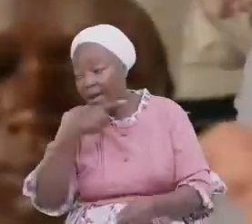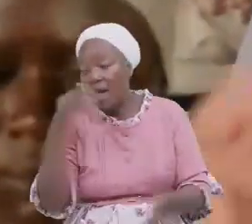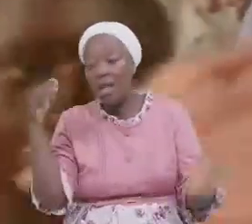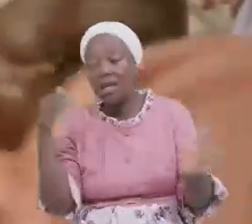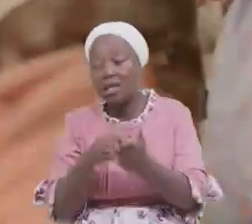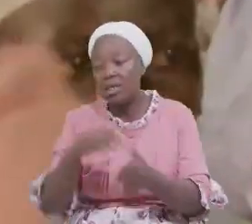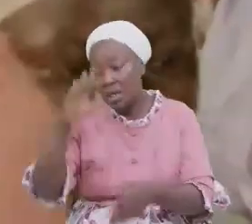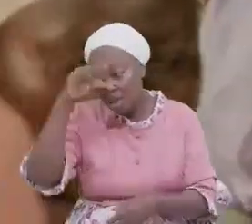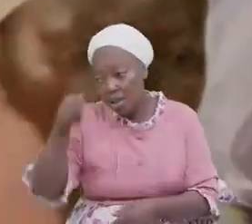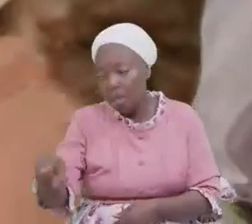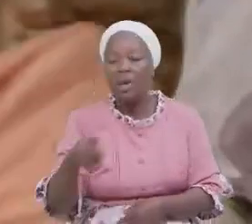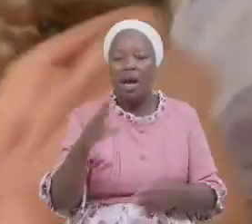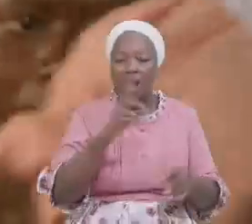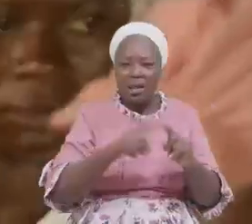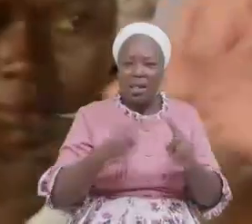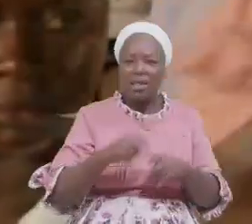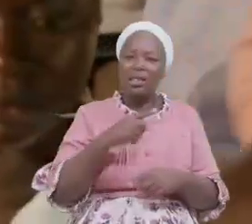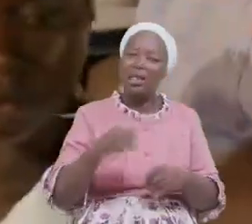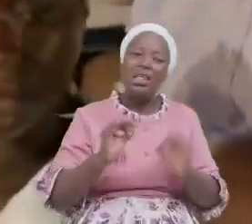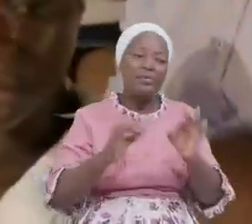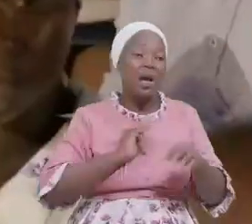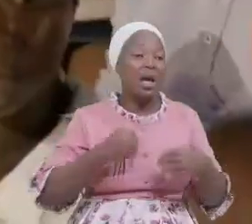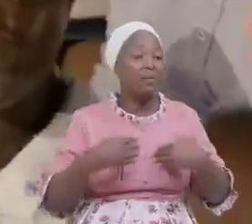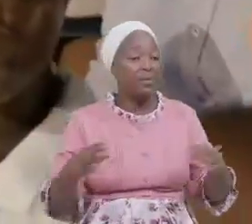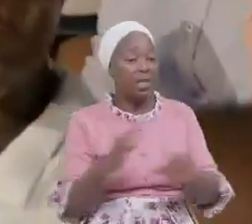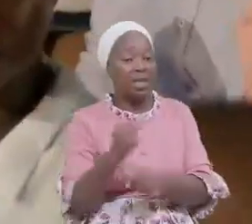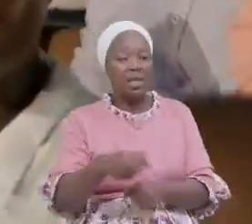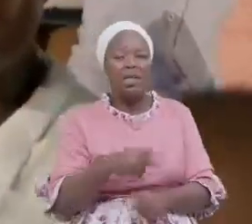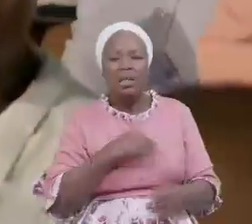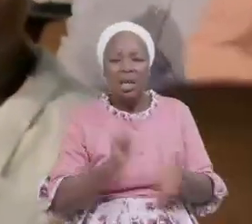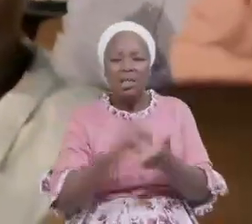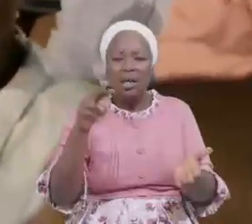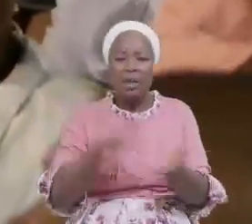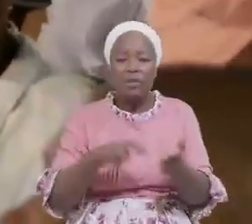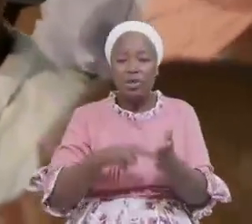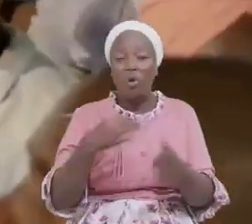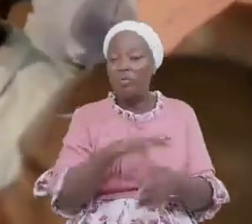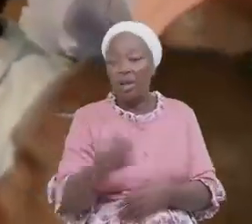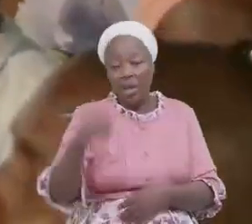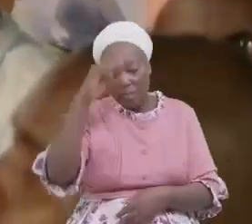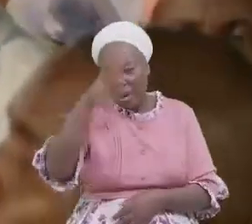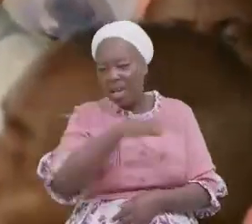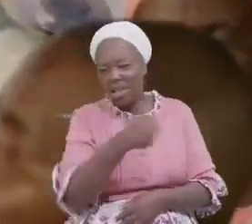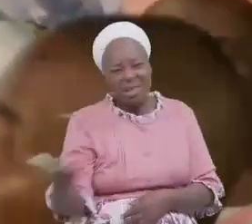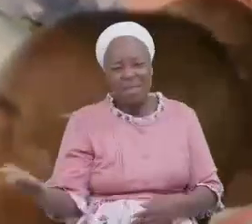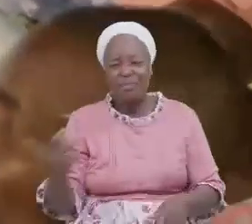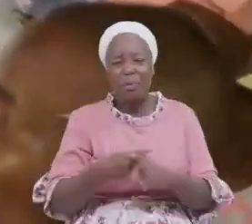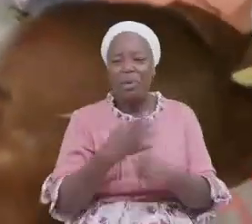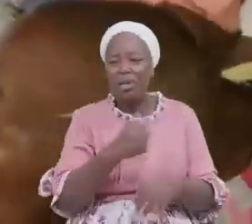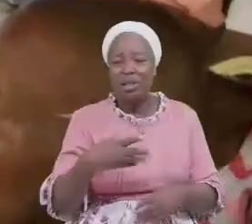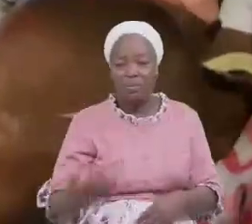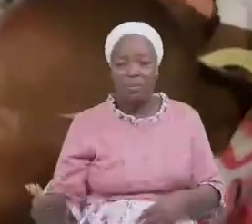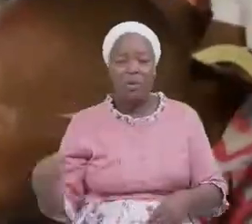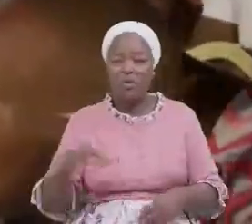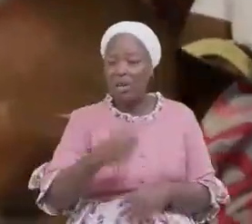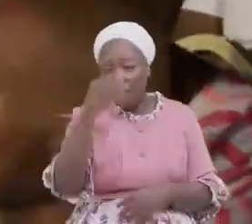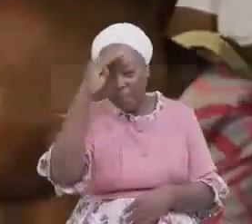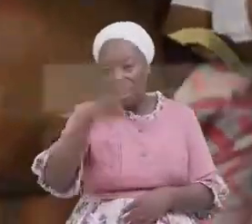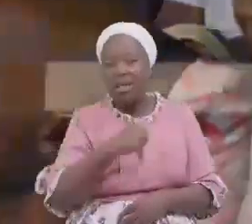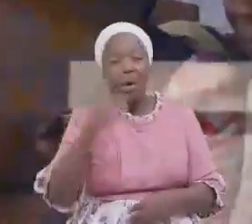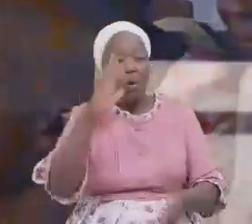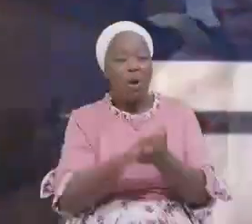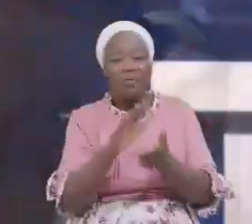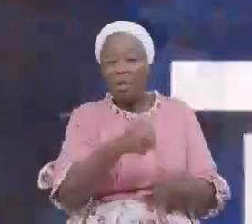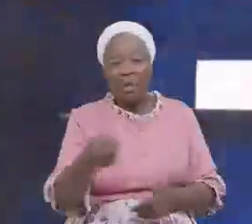He said, if I've taken the reputation of another man, the money of another man, the property of another man, the wife of